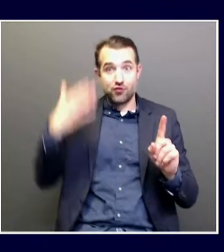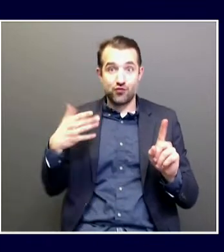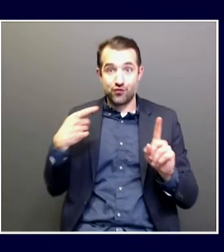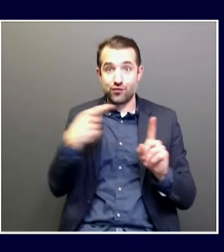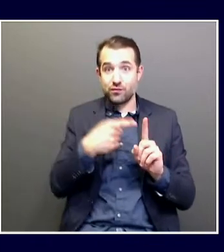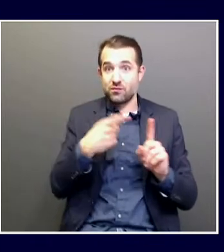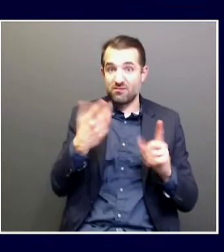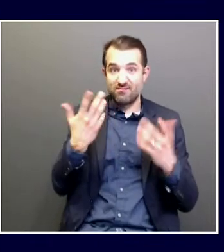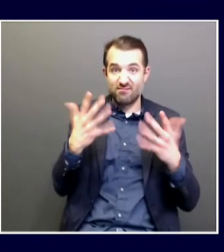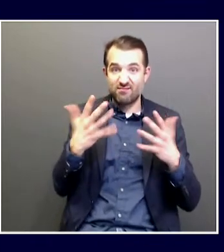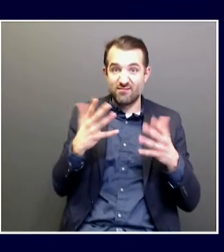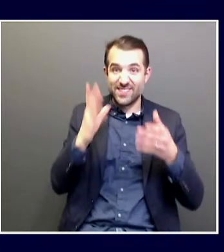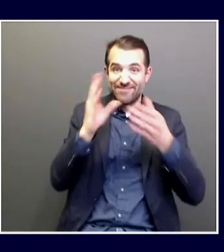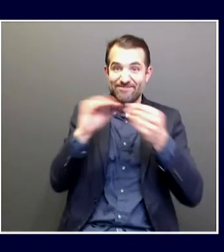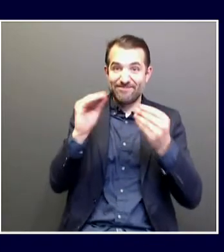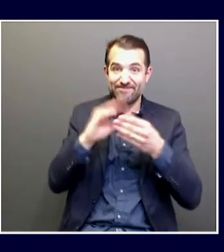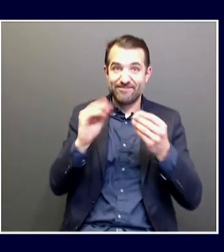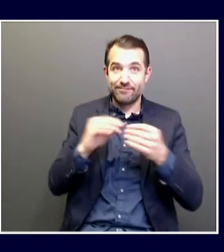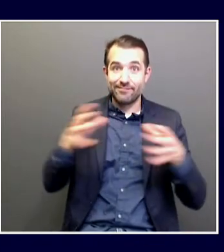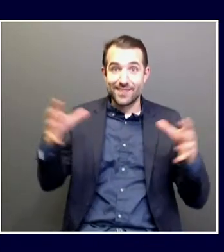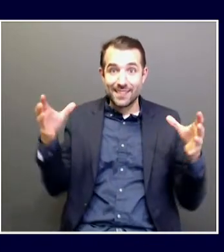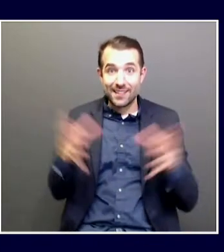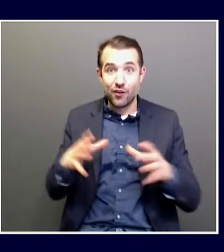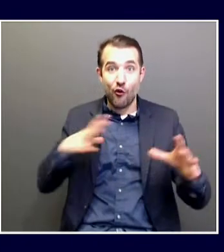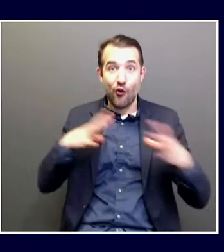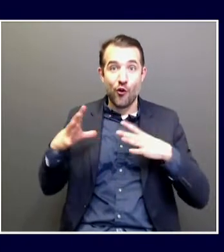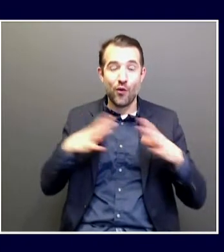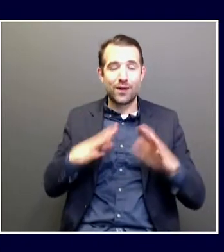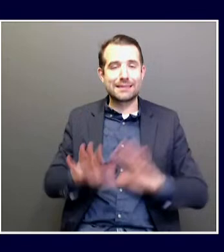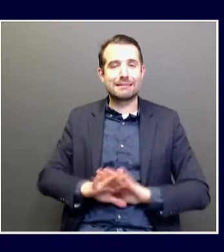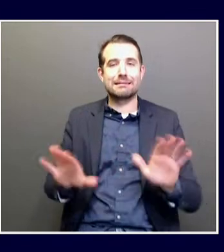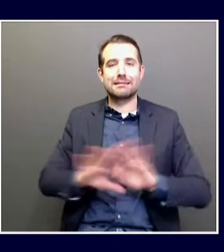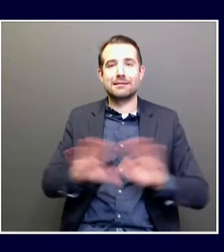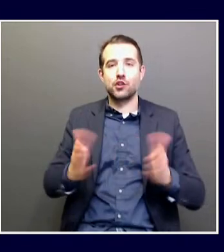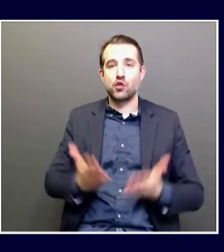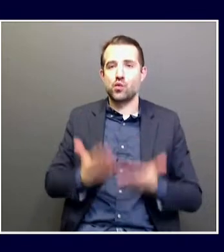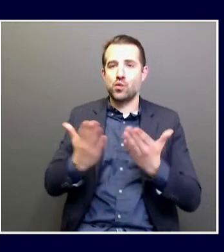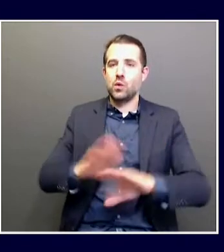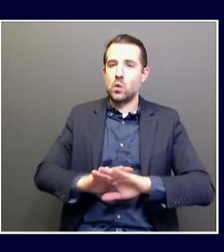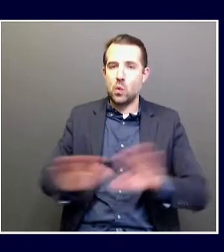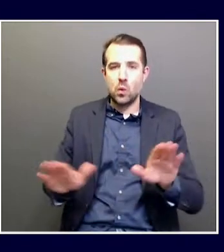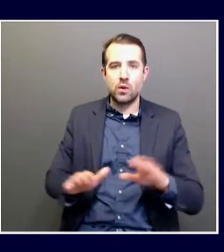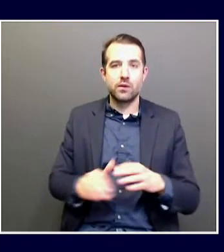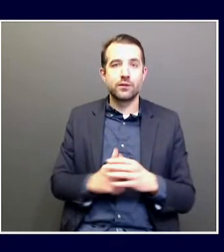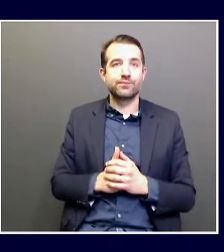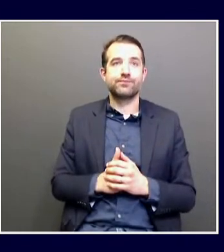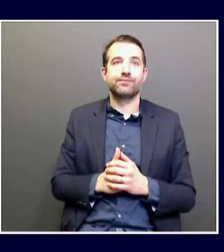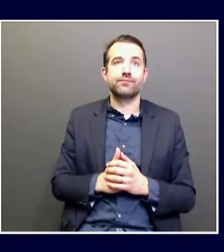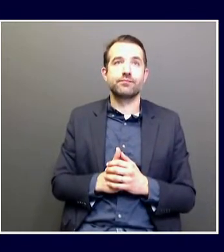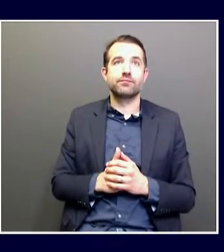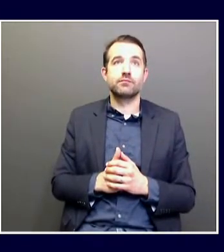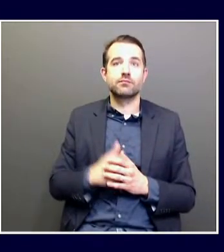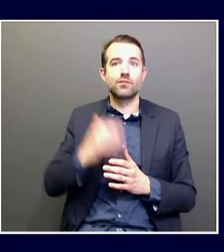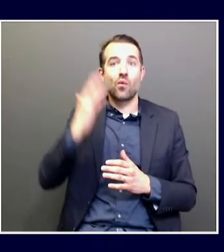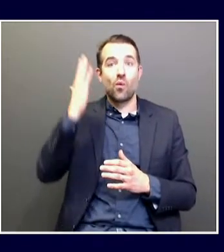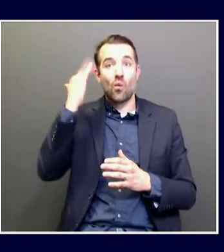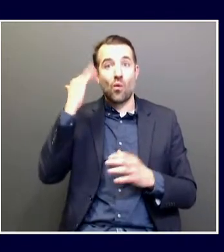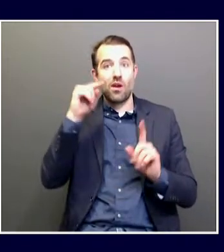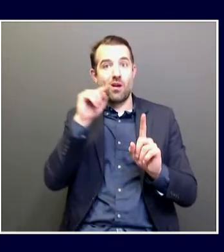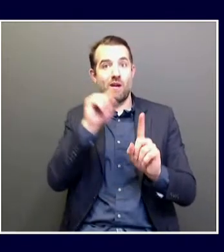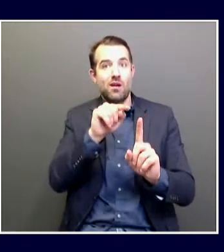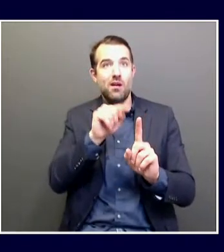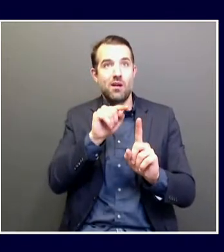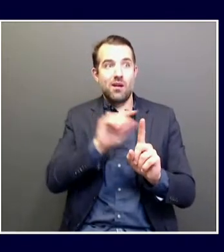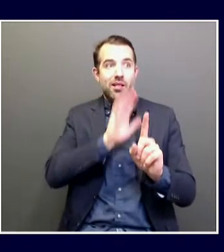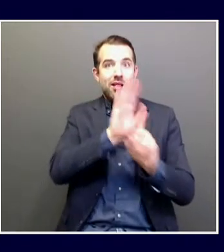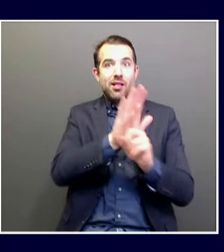of holiday gatherings. But I think he's looking at a world that is not fully vaccinated, let alone a world where 3